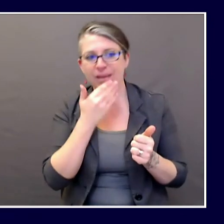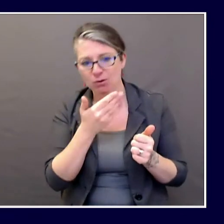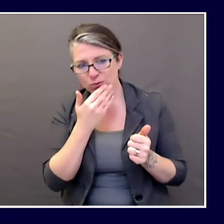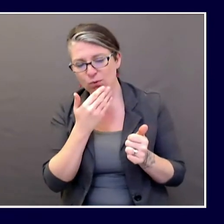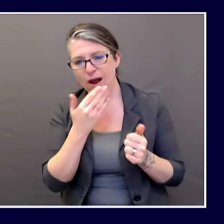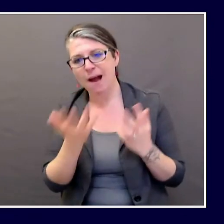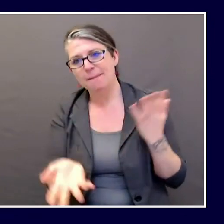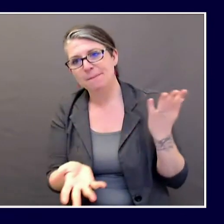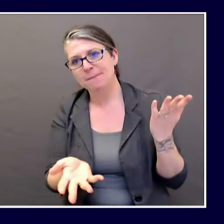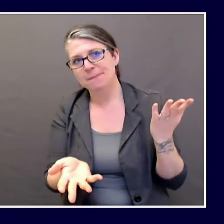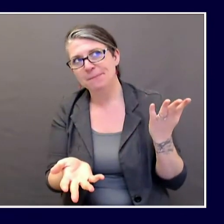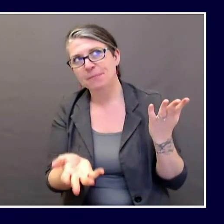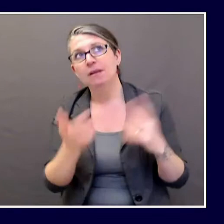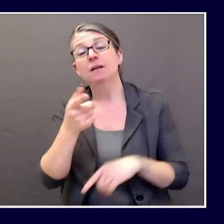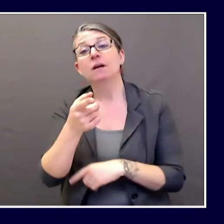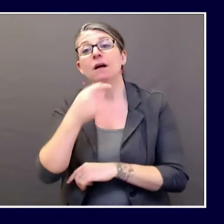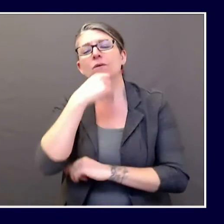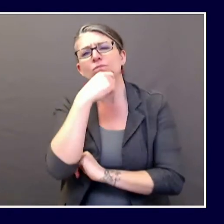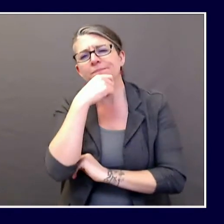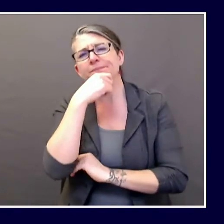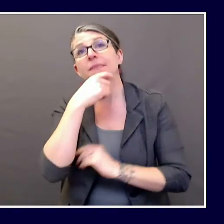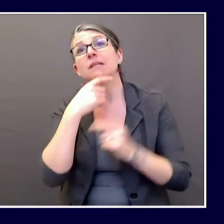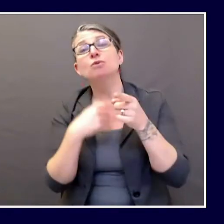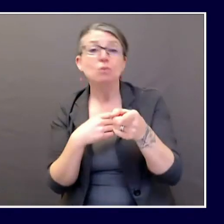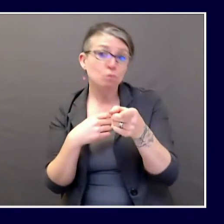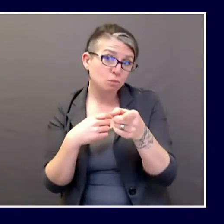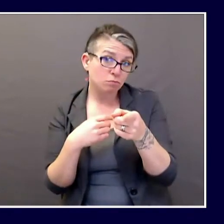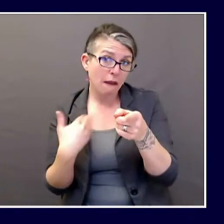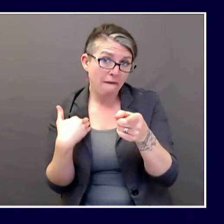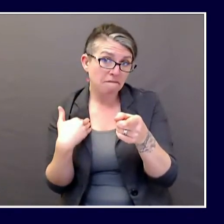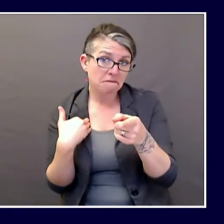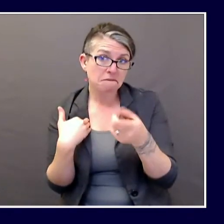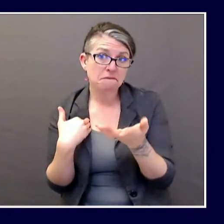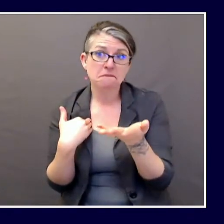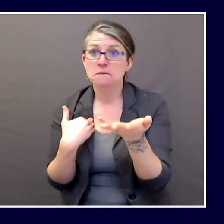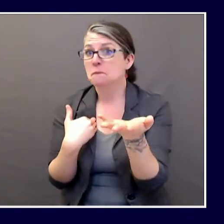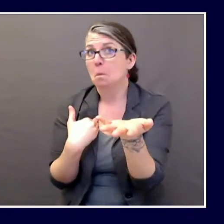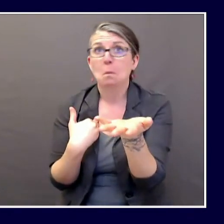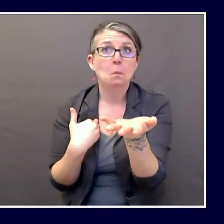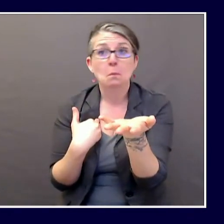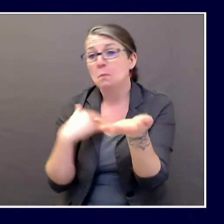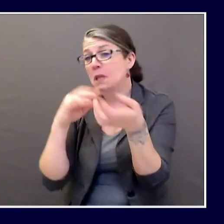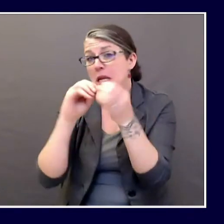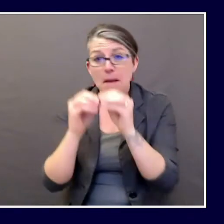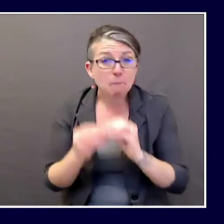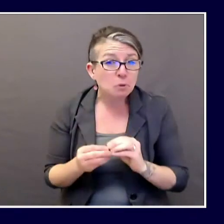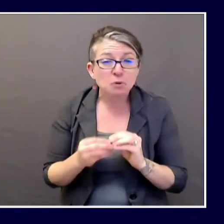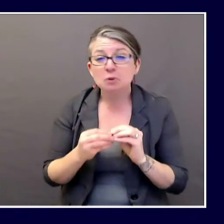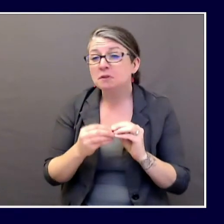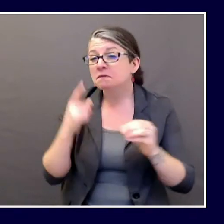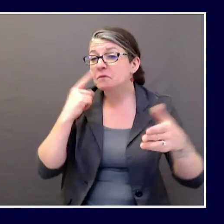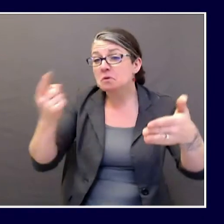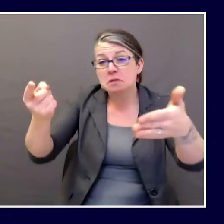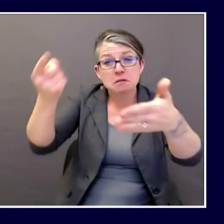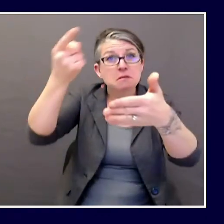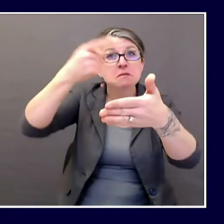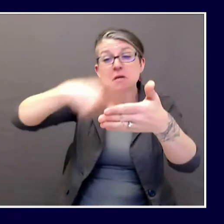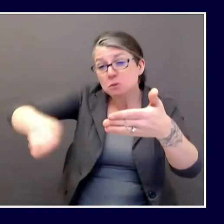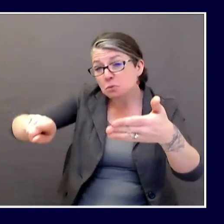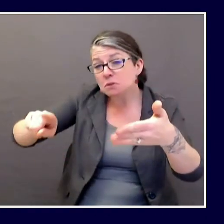into projections into what the vaccine supply will be for next week? Are we looking at another modest increase? Have you